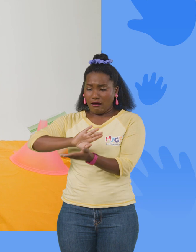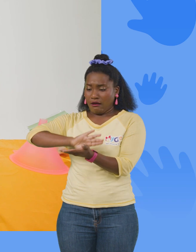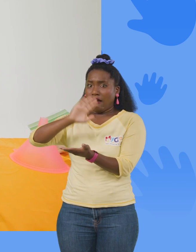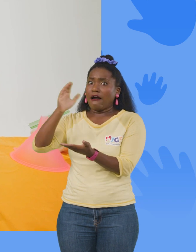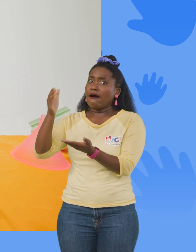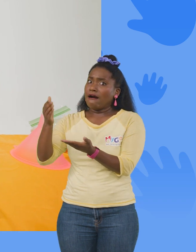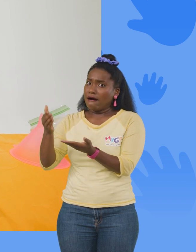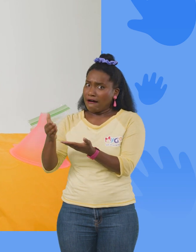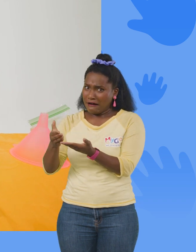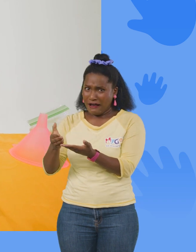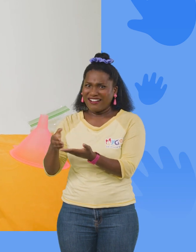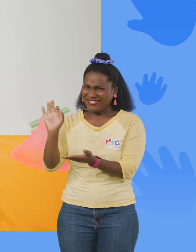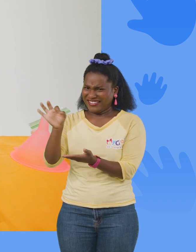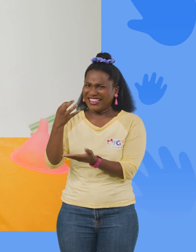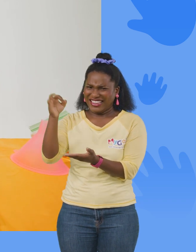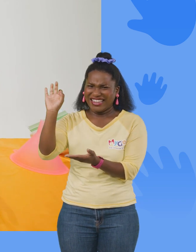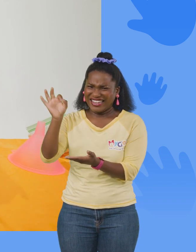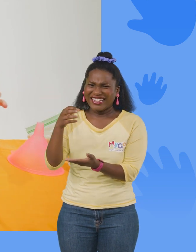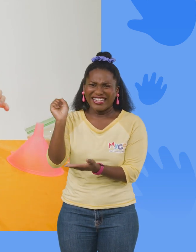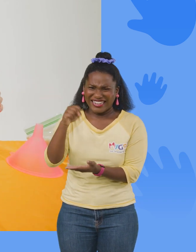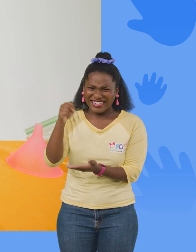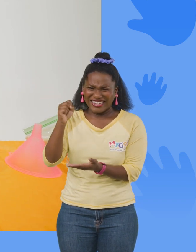yeah, that's a lot of feathers.